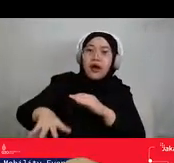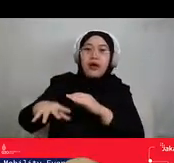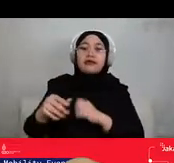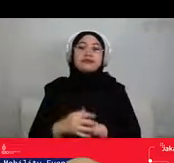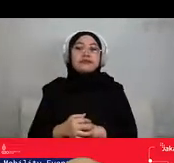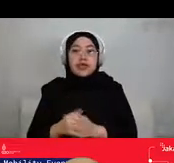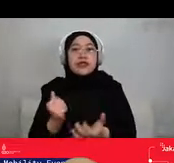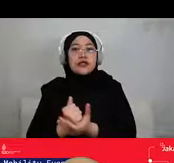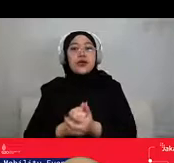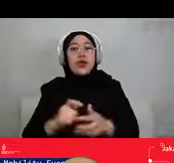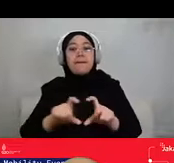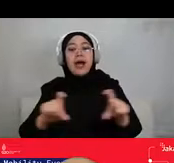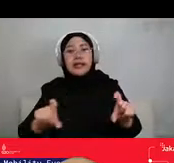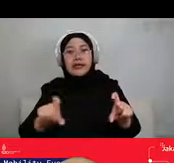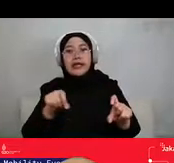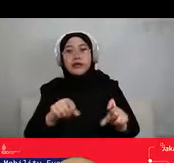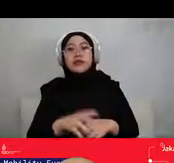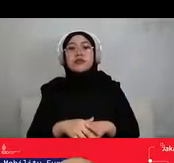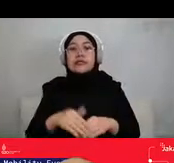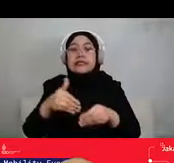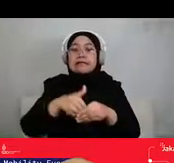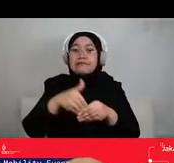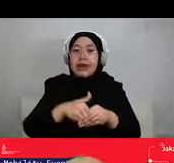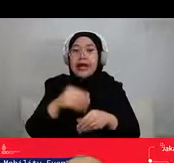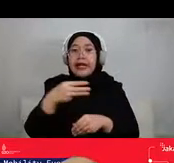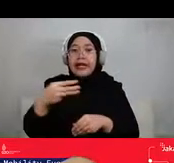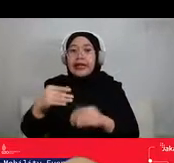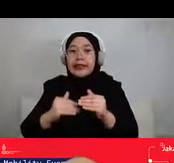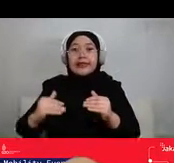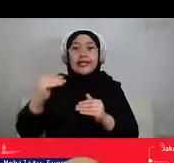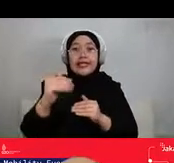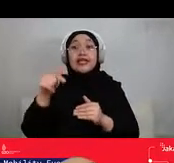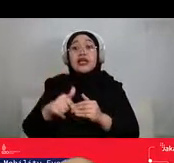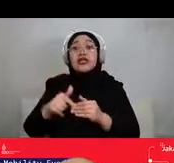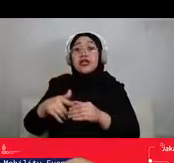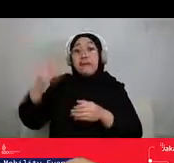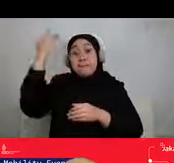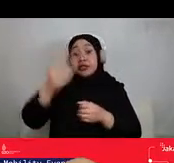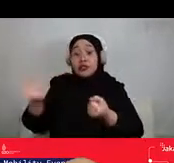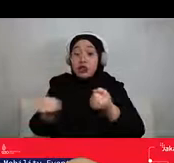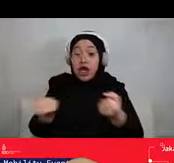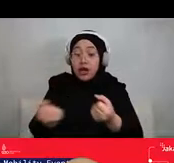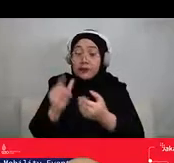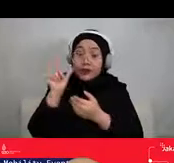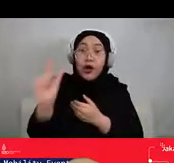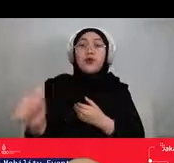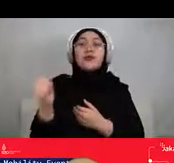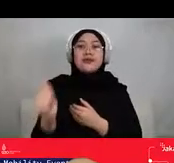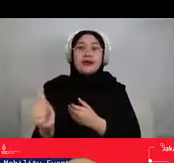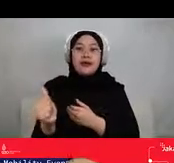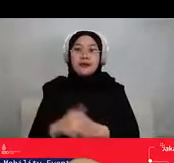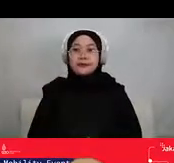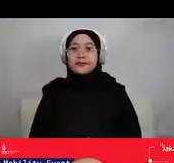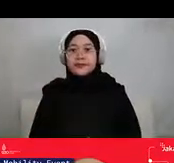like in extended range electric vehicles as well. In the plug-in hybrids as well. We have